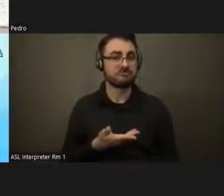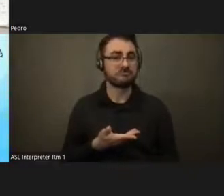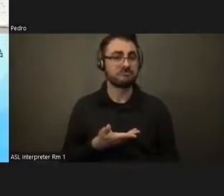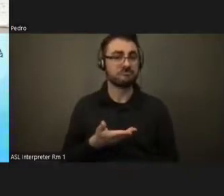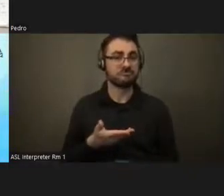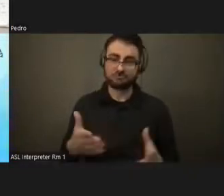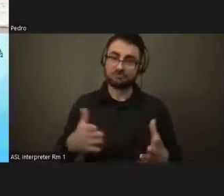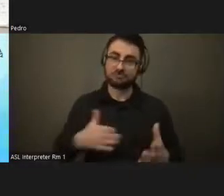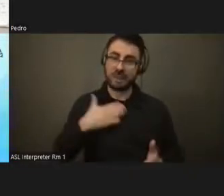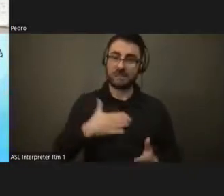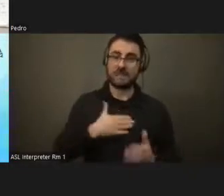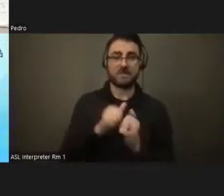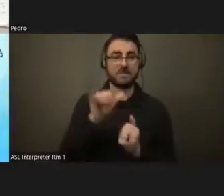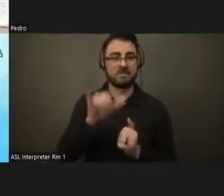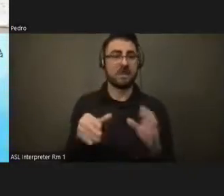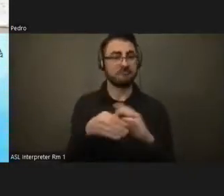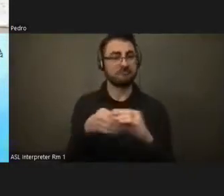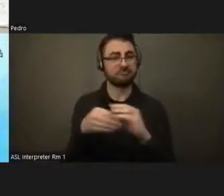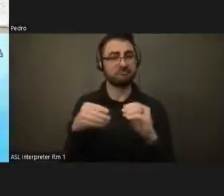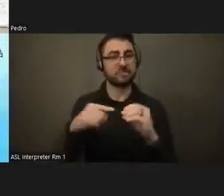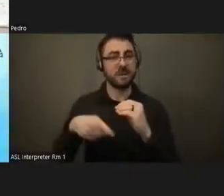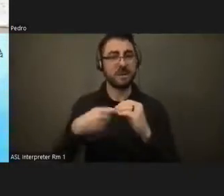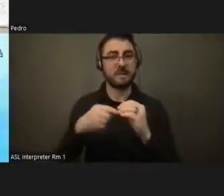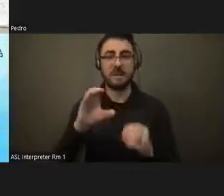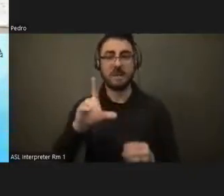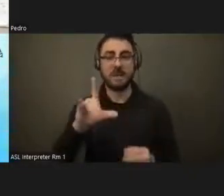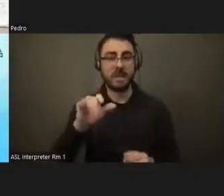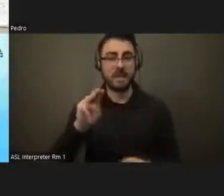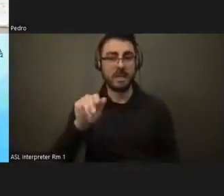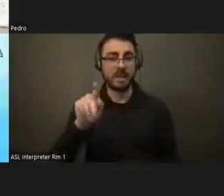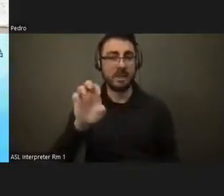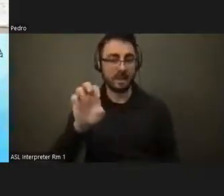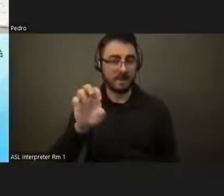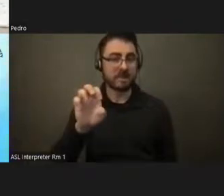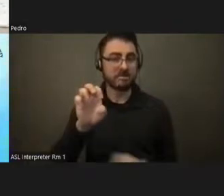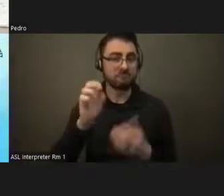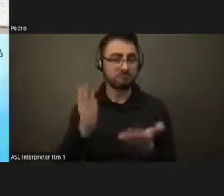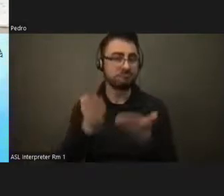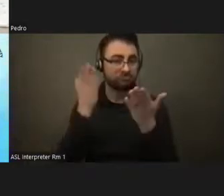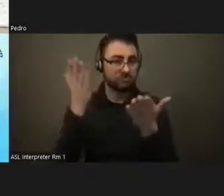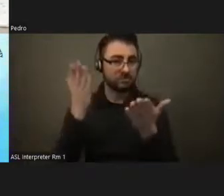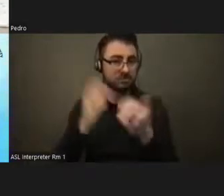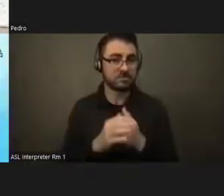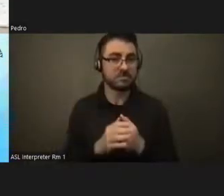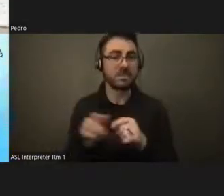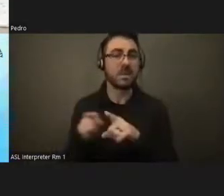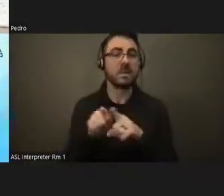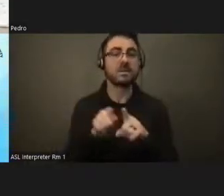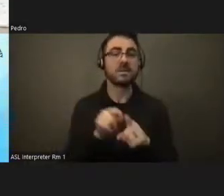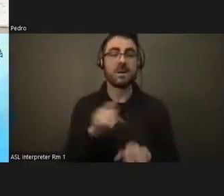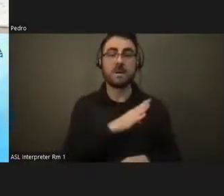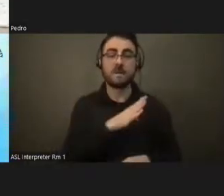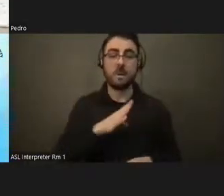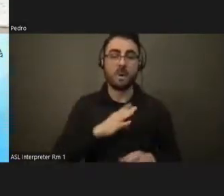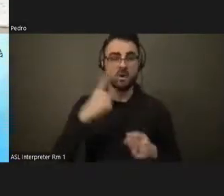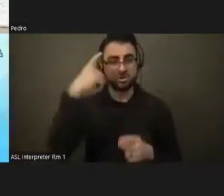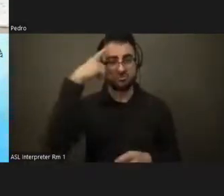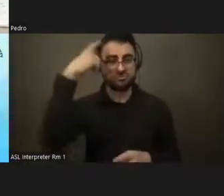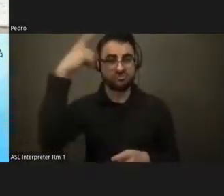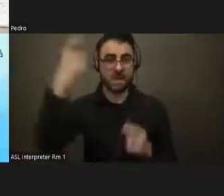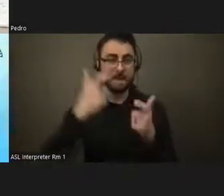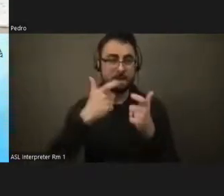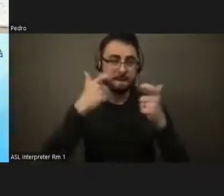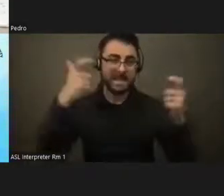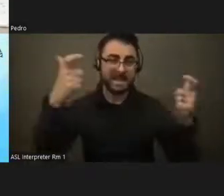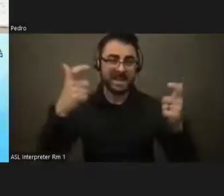about, Chair Harrington. I would just like to suggest that the board dream big and punch hard. Because like you said,